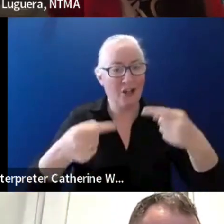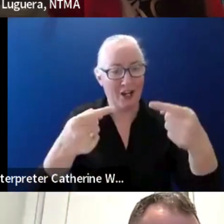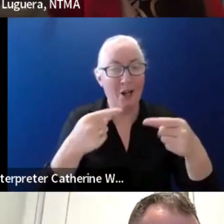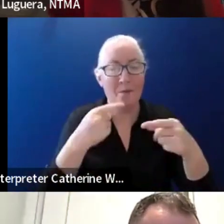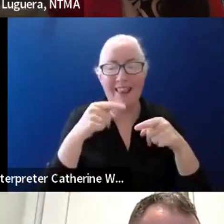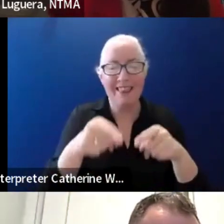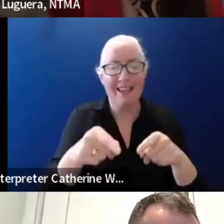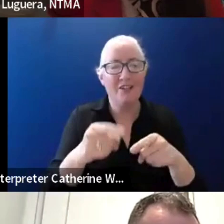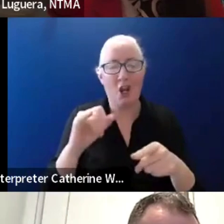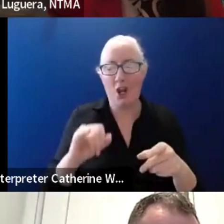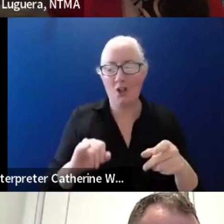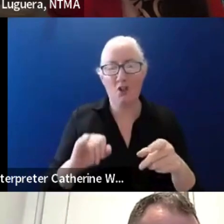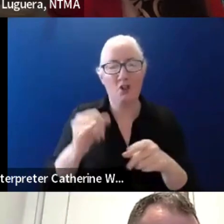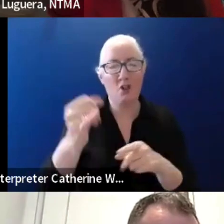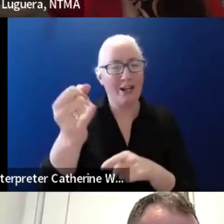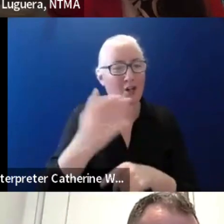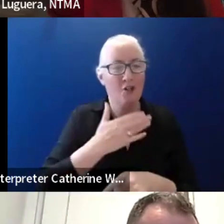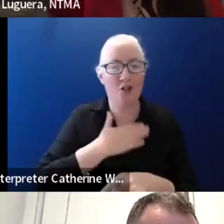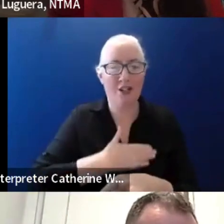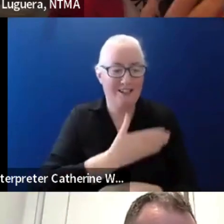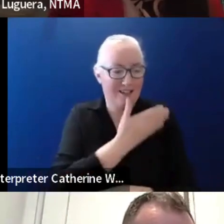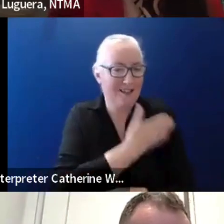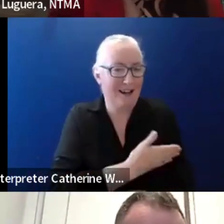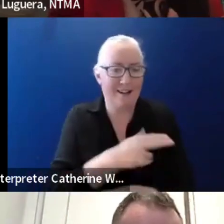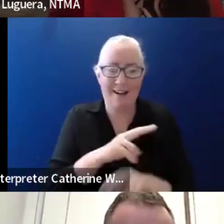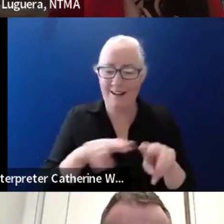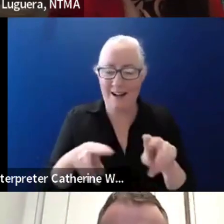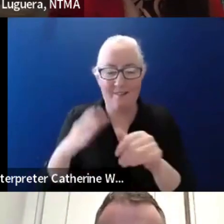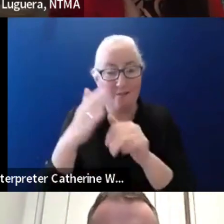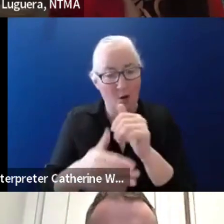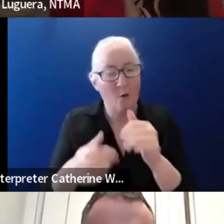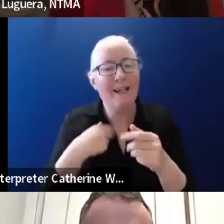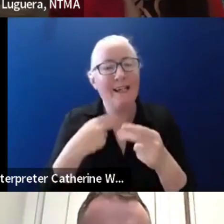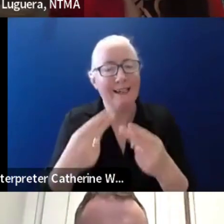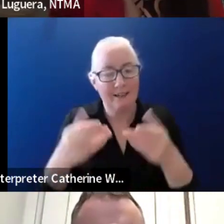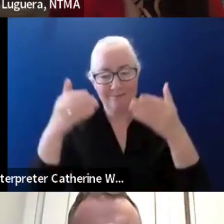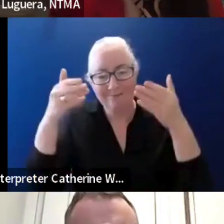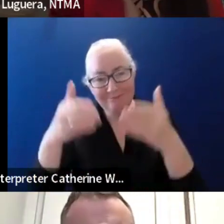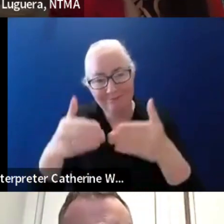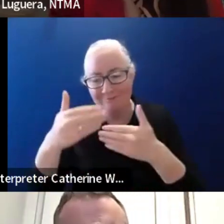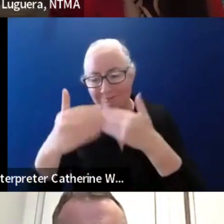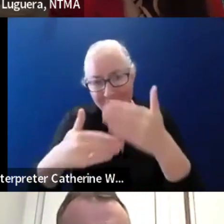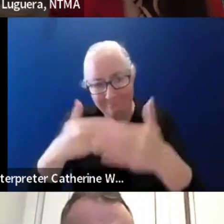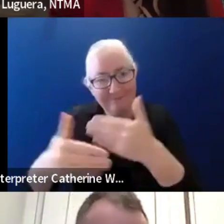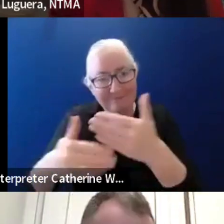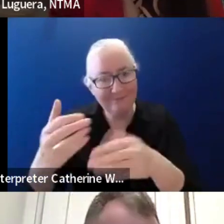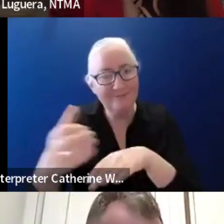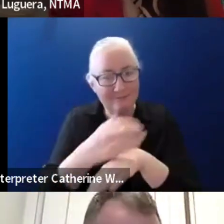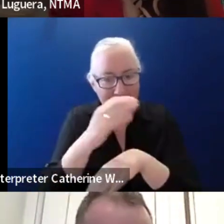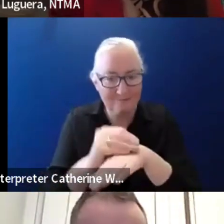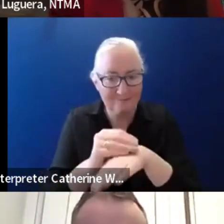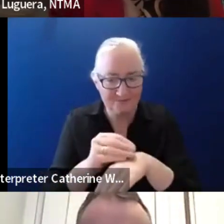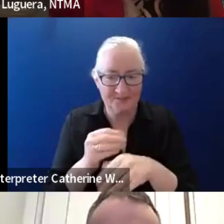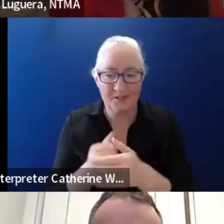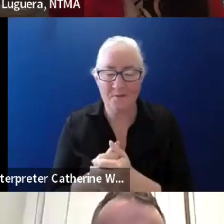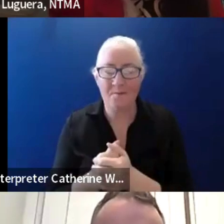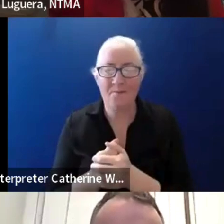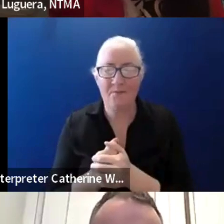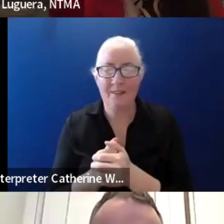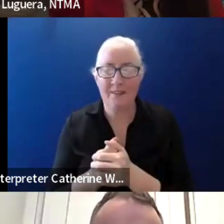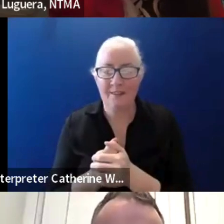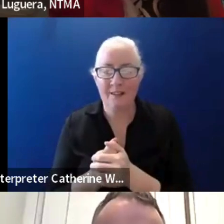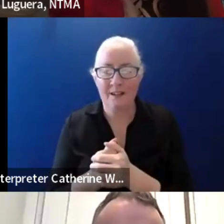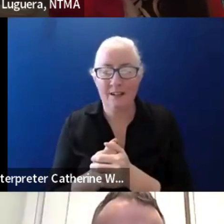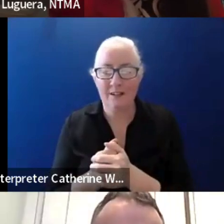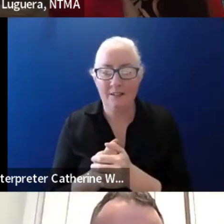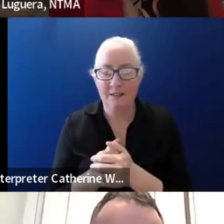a journey. We have just started. It hasn't ended. So it's something that we need to work continuously working on that. And we saw